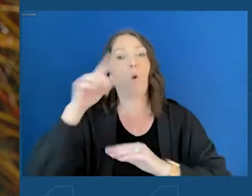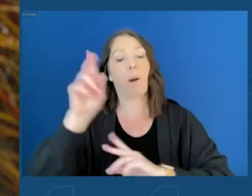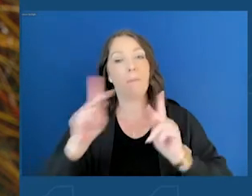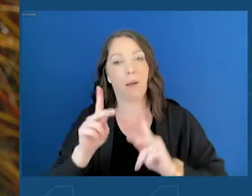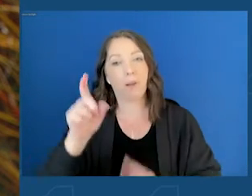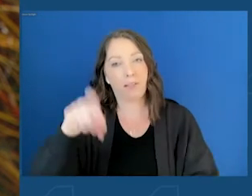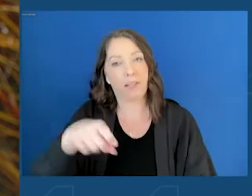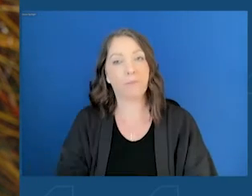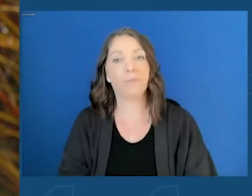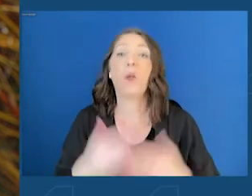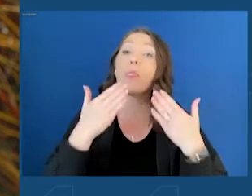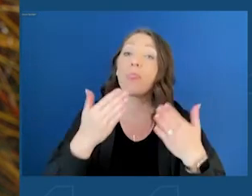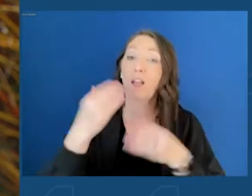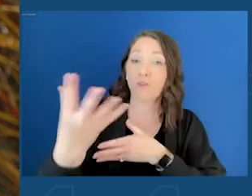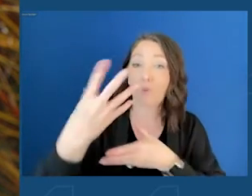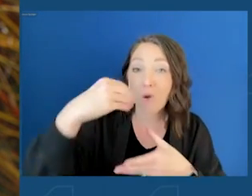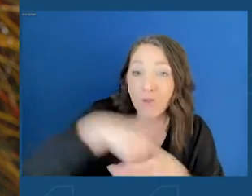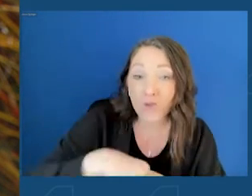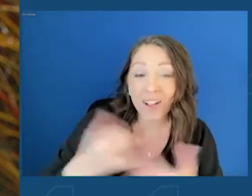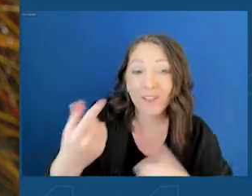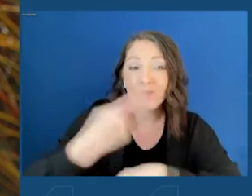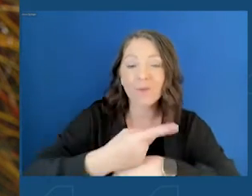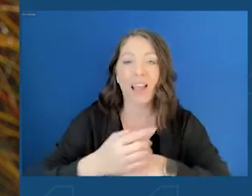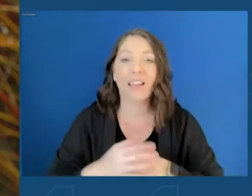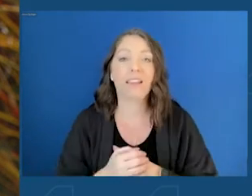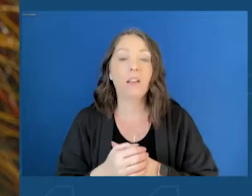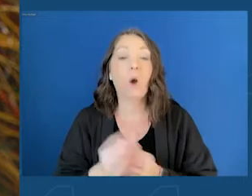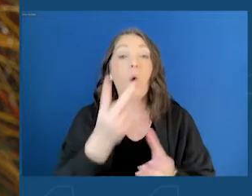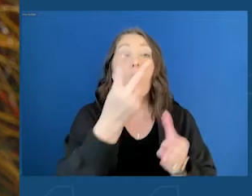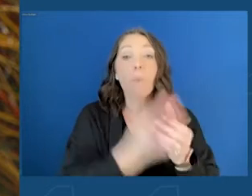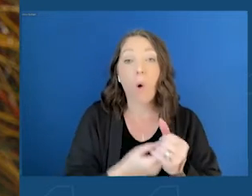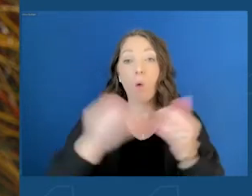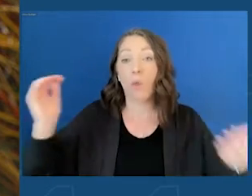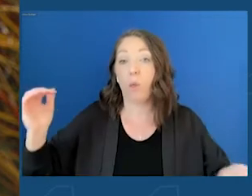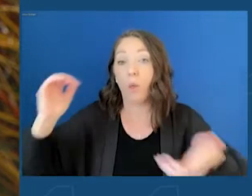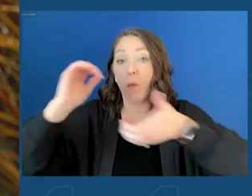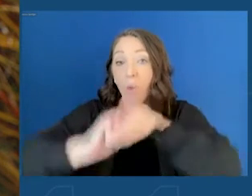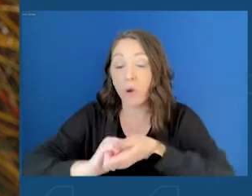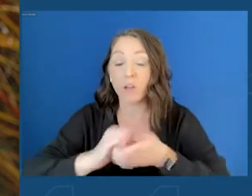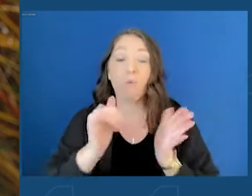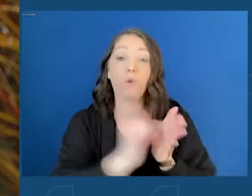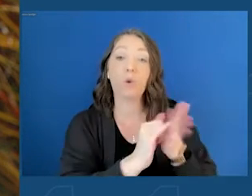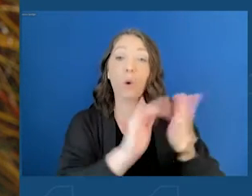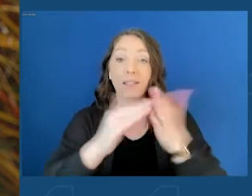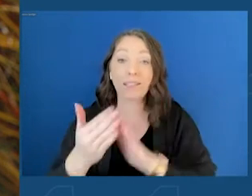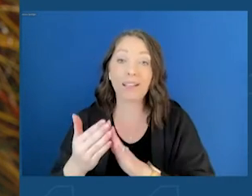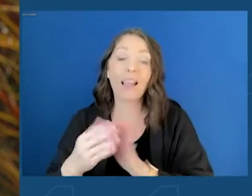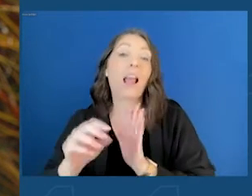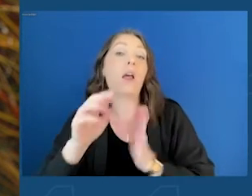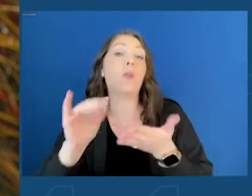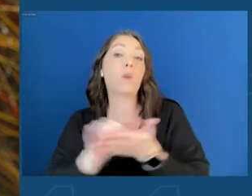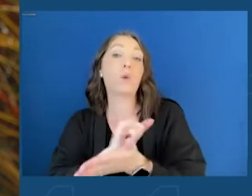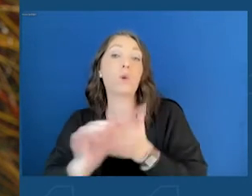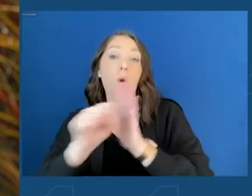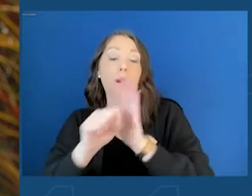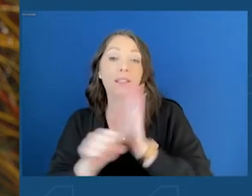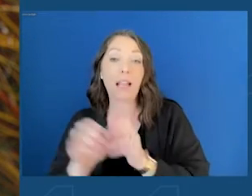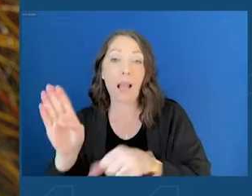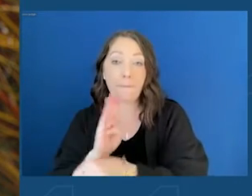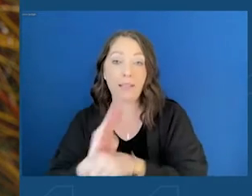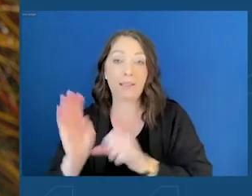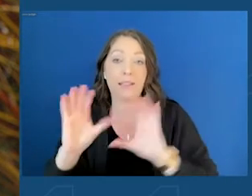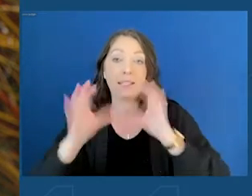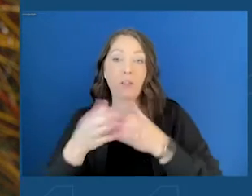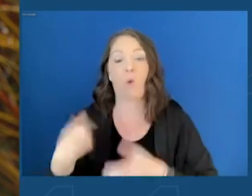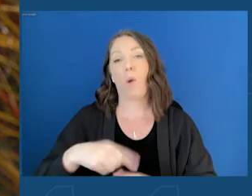much for including us today. And both the Partnership for New York City and the New York State Business Council have been pleased to support this